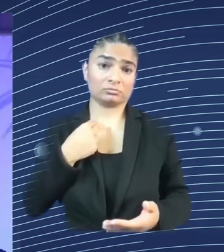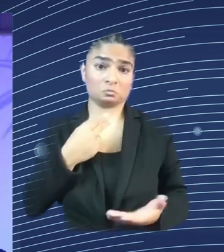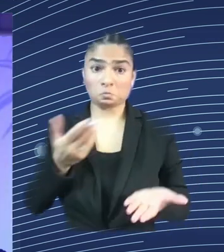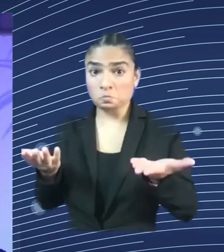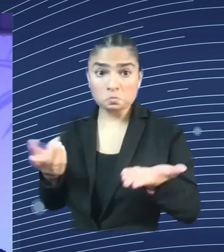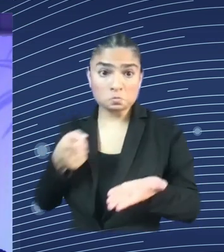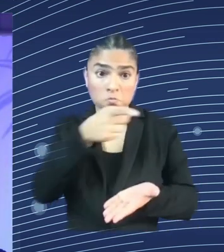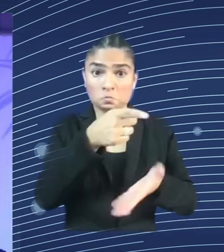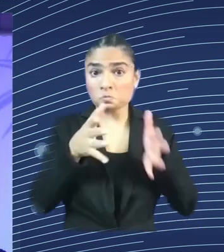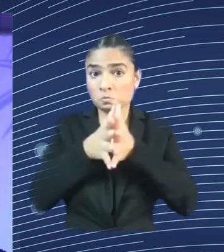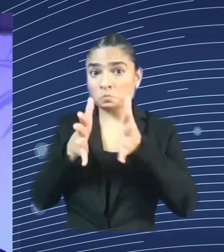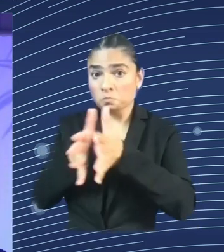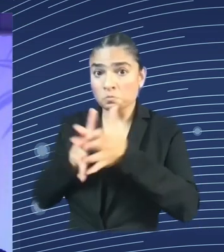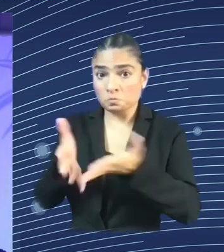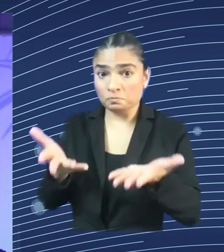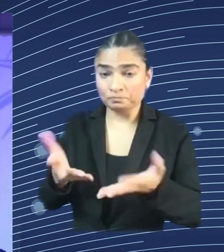I said, data